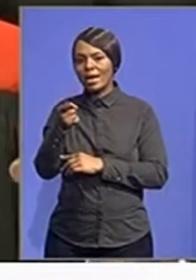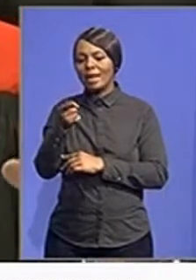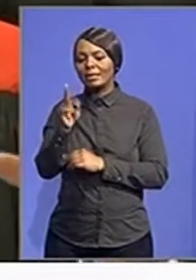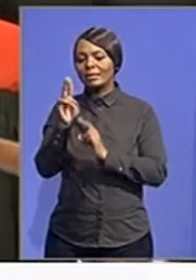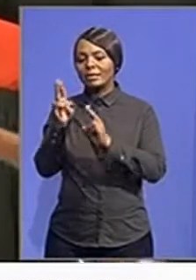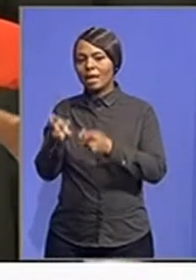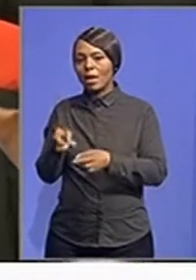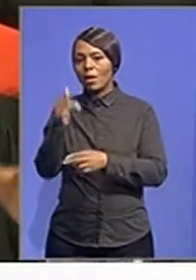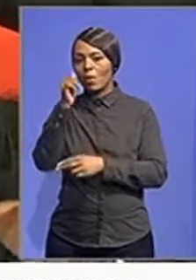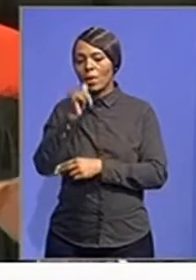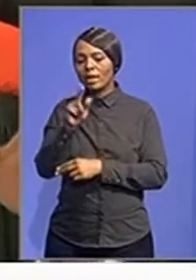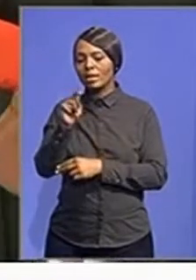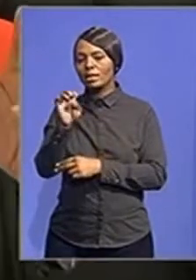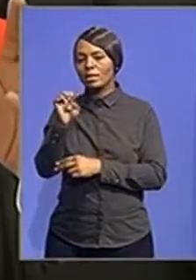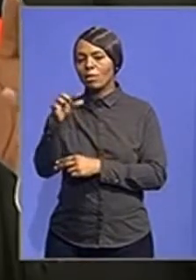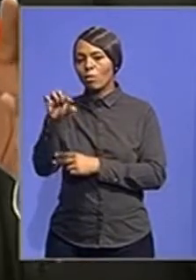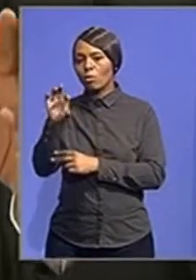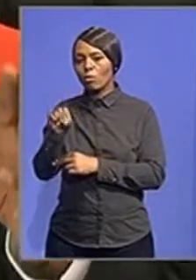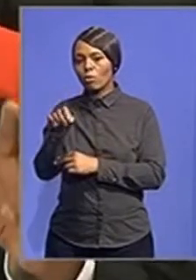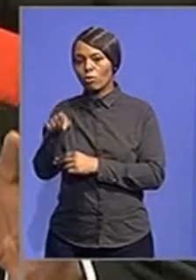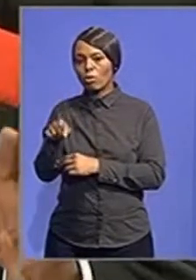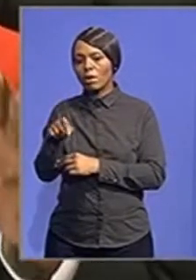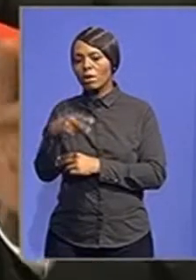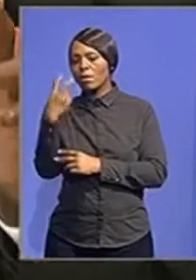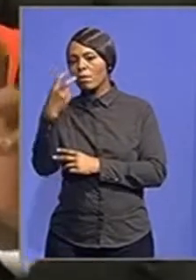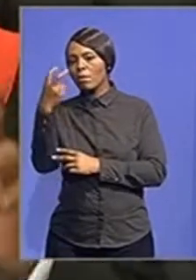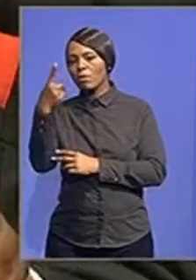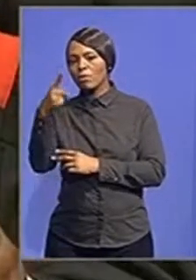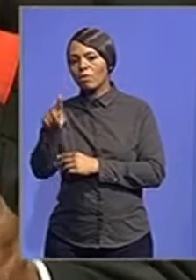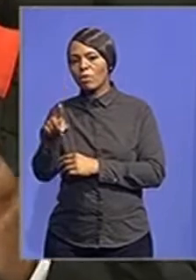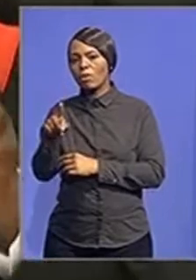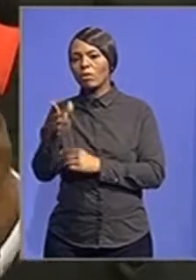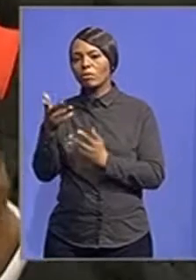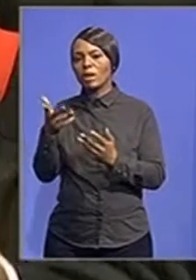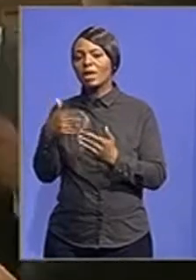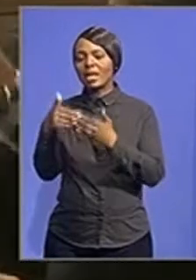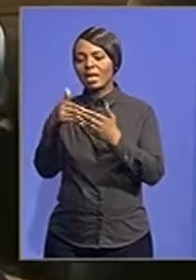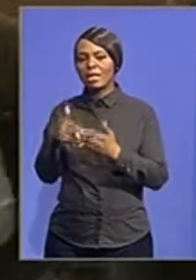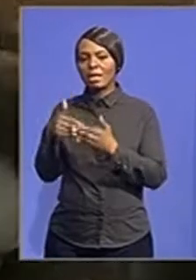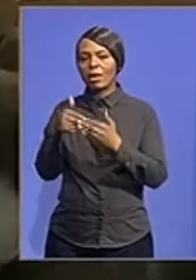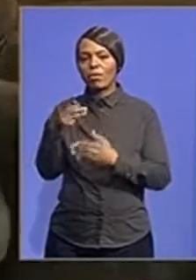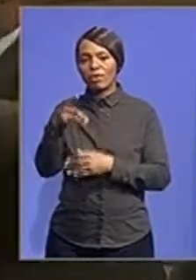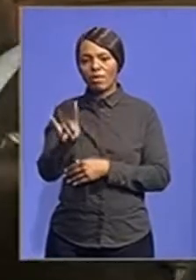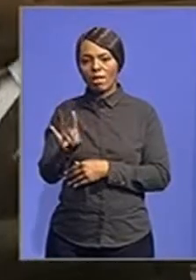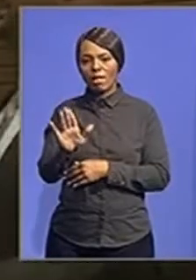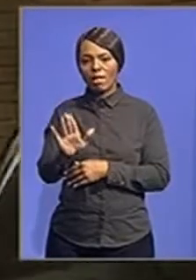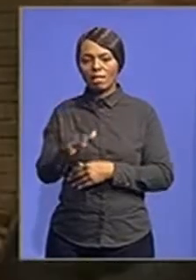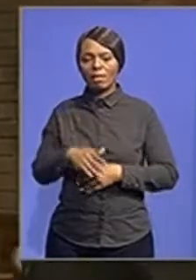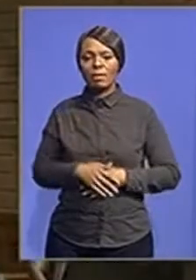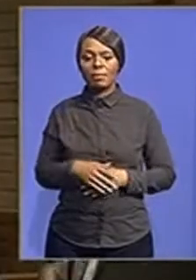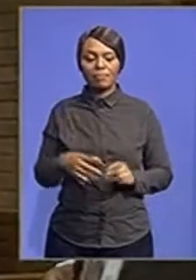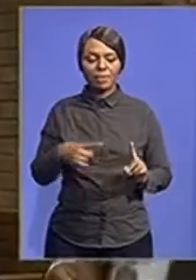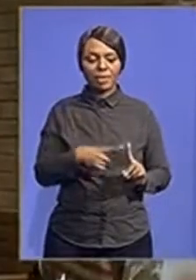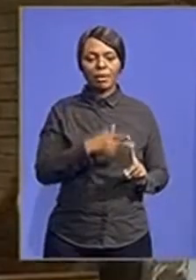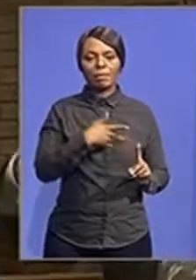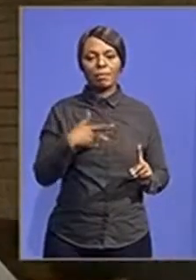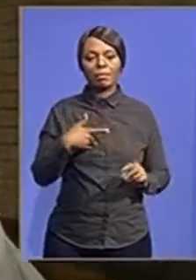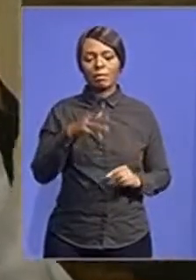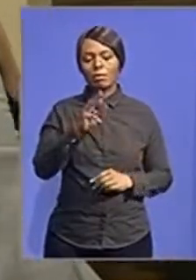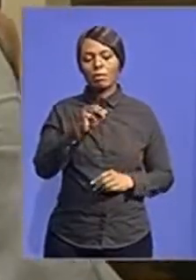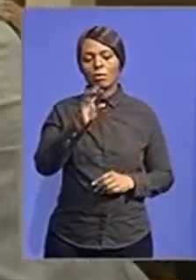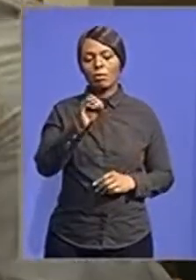busy looking for this, taking care of these animals. Modise a re o itumeletse